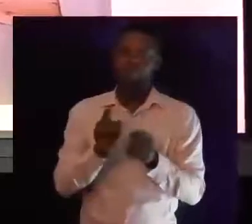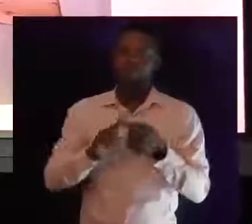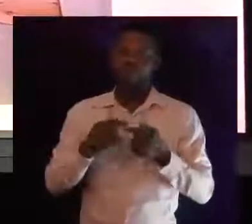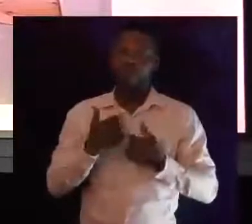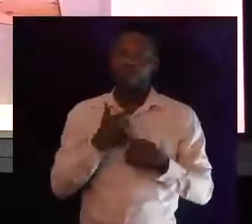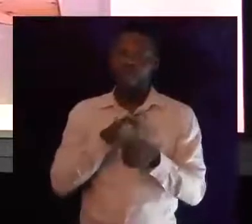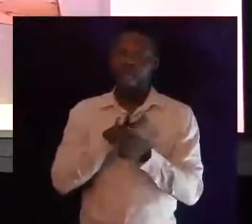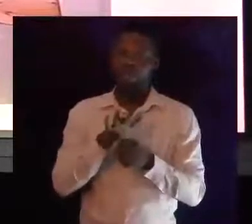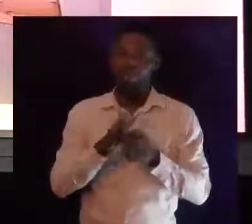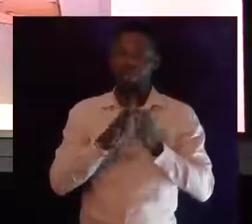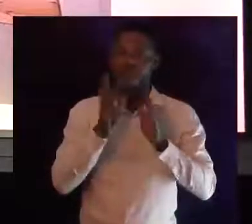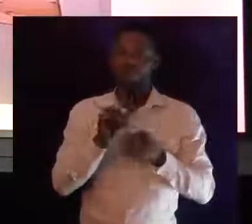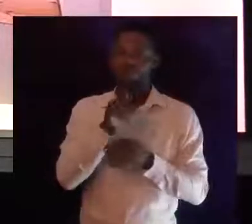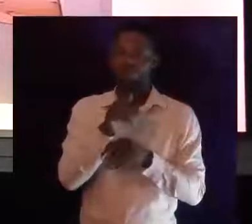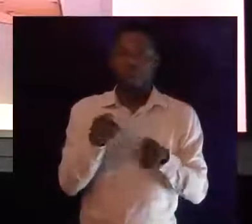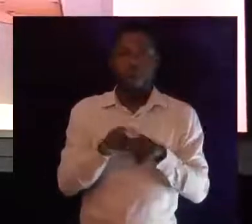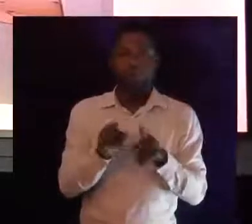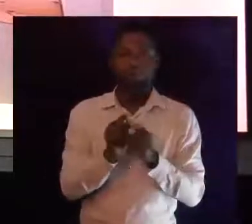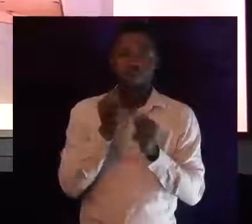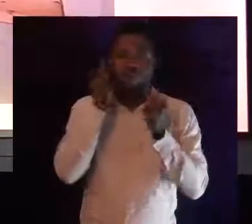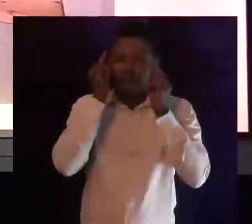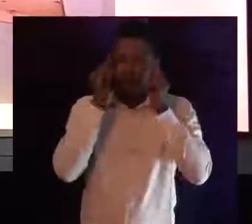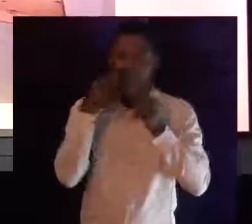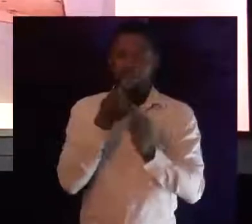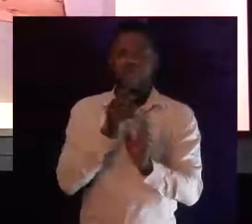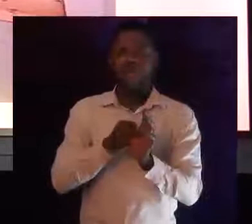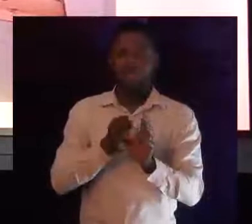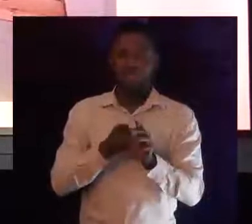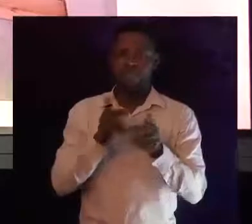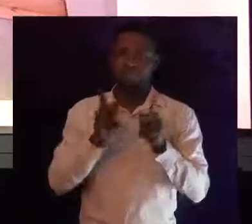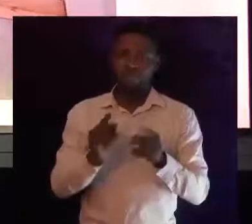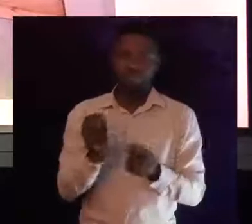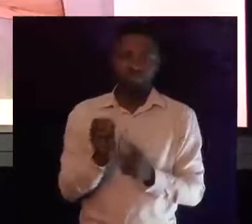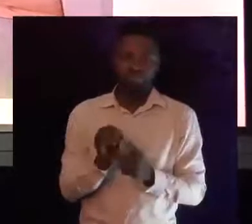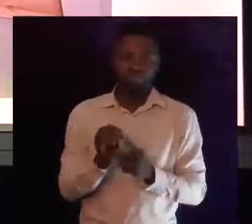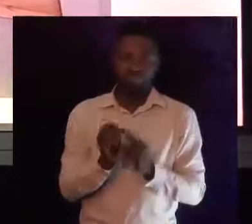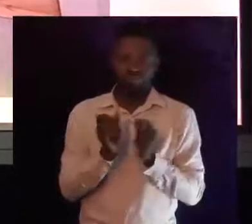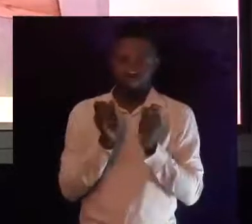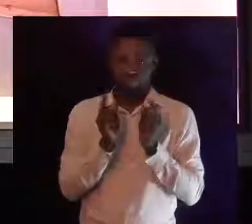advisable to have adequate housing. You should also consider the handicap too.